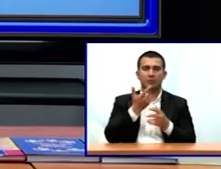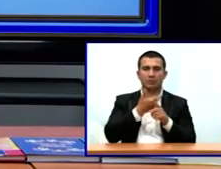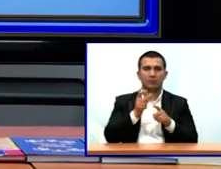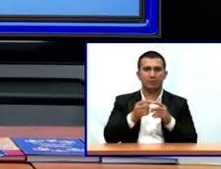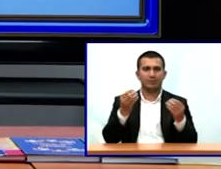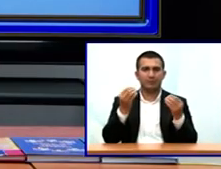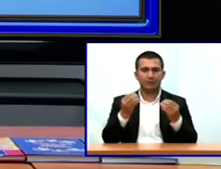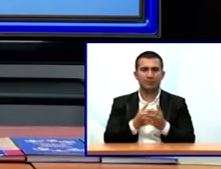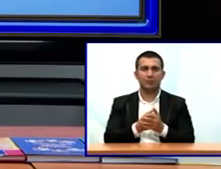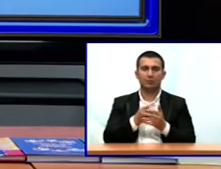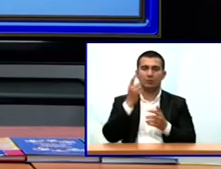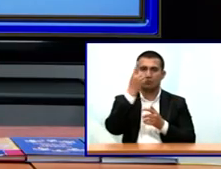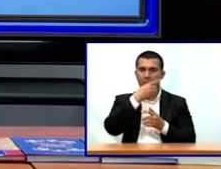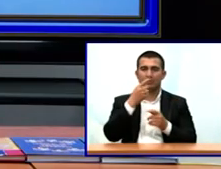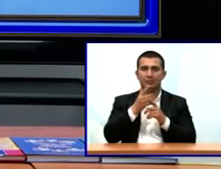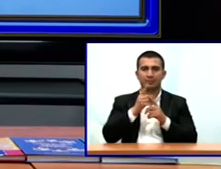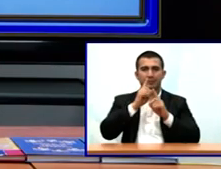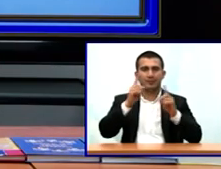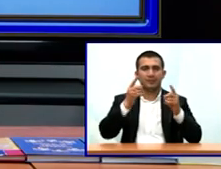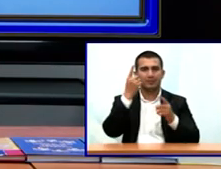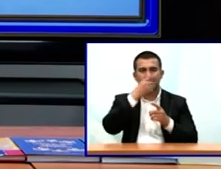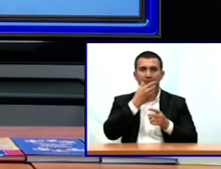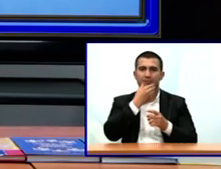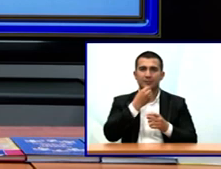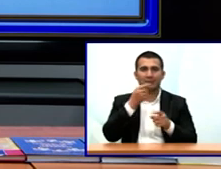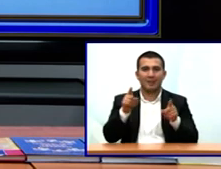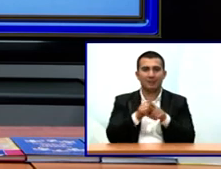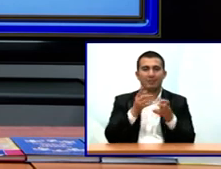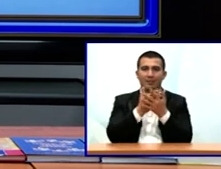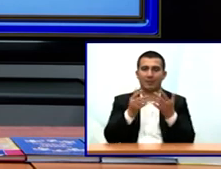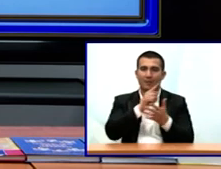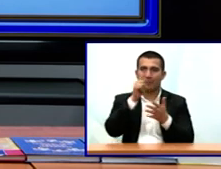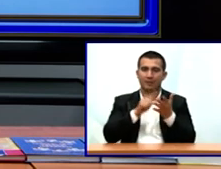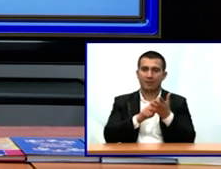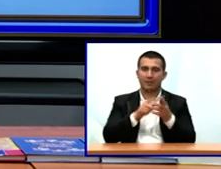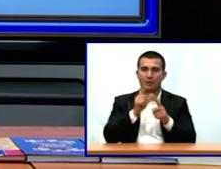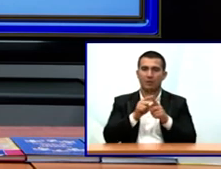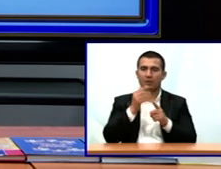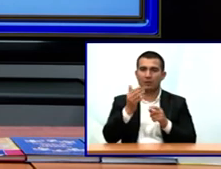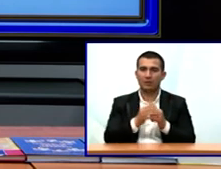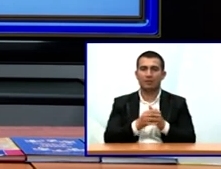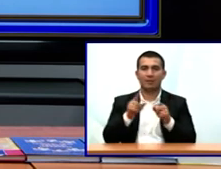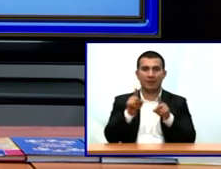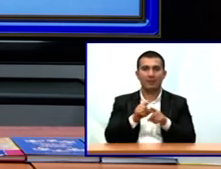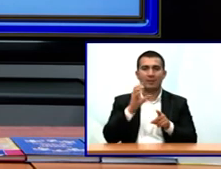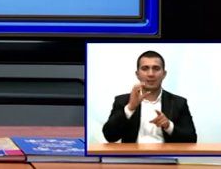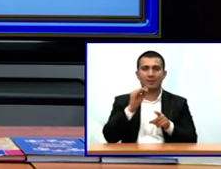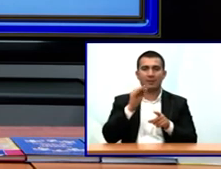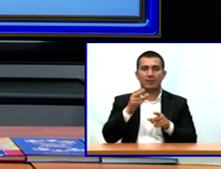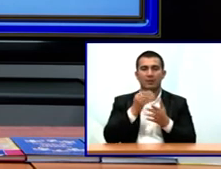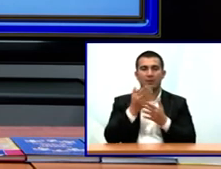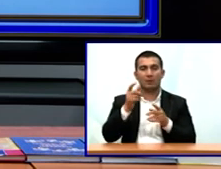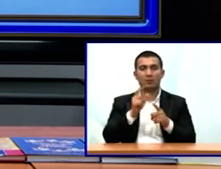go'zal, suluv so'zlari qanday so'rog'iga javob bo'ladi va bu sifat so'z turkumi